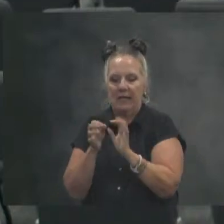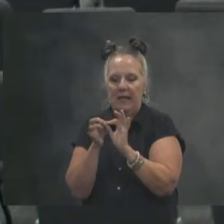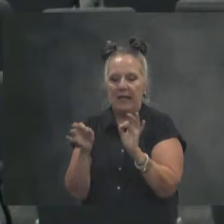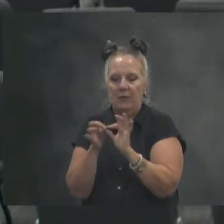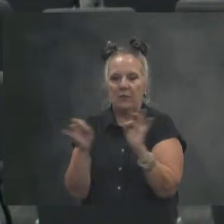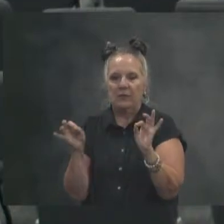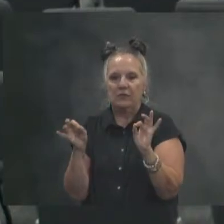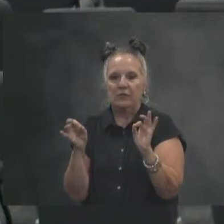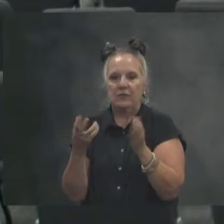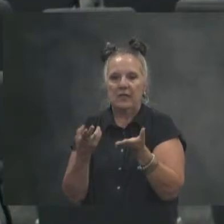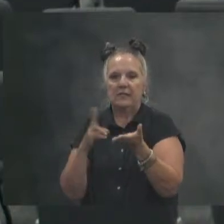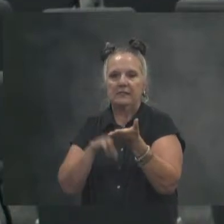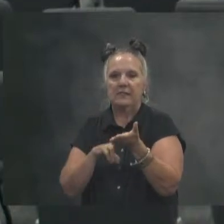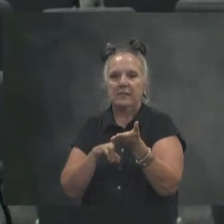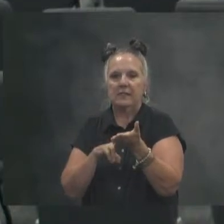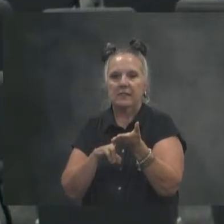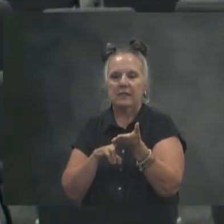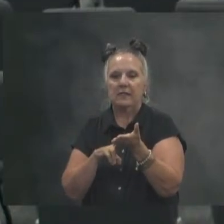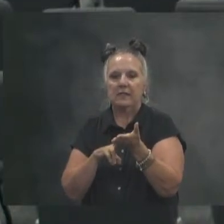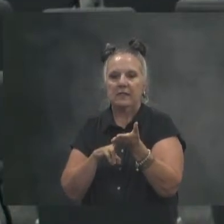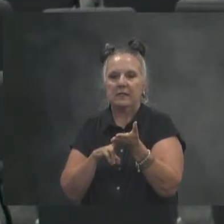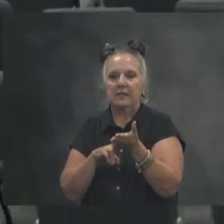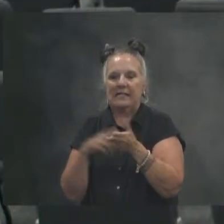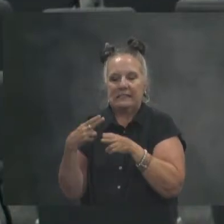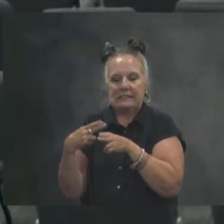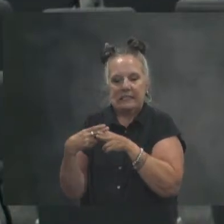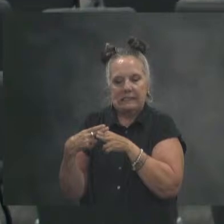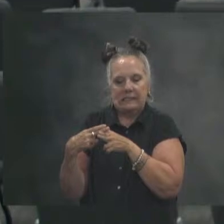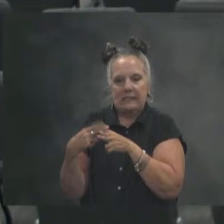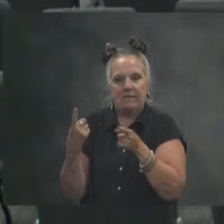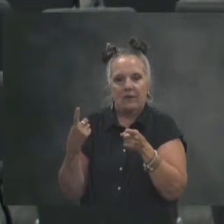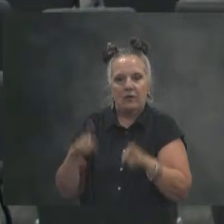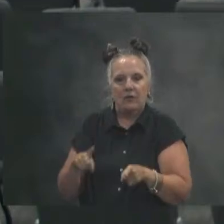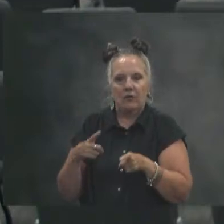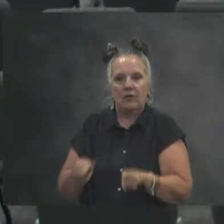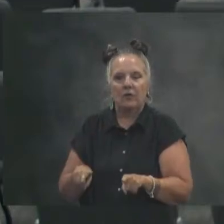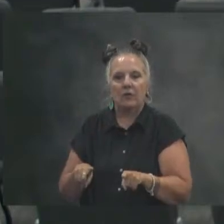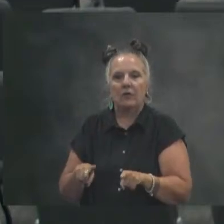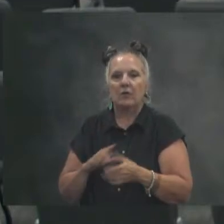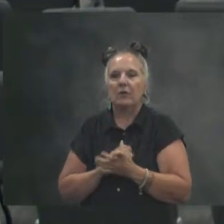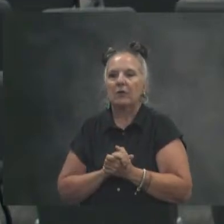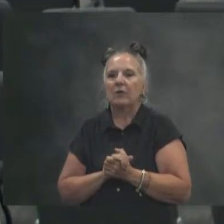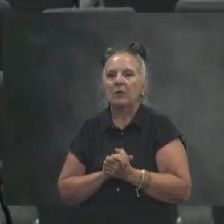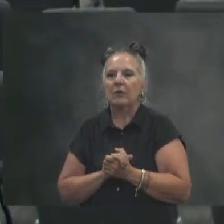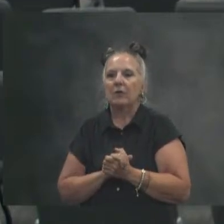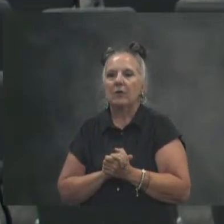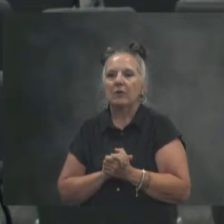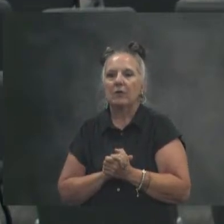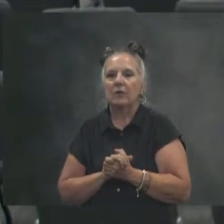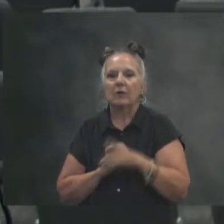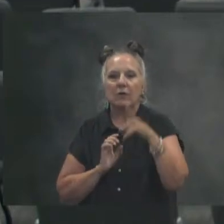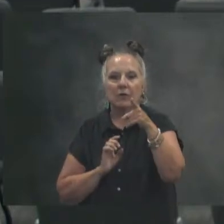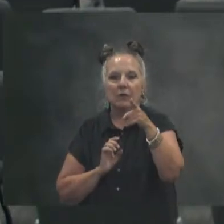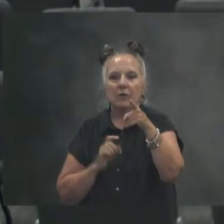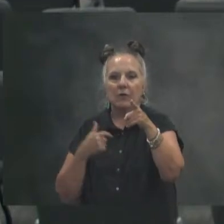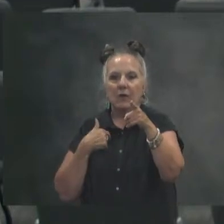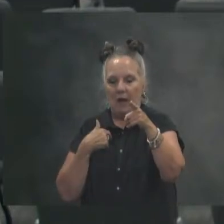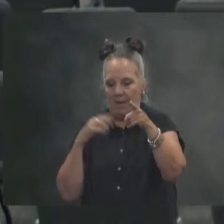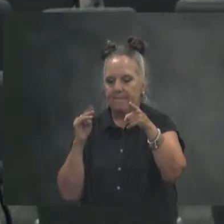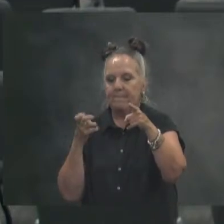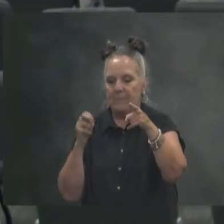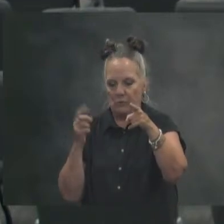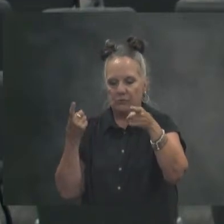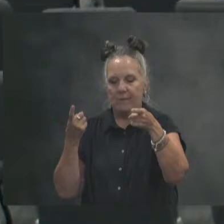signed tentative agreements. Is there a motion, please? Madam President, move to approve